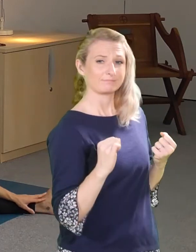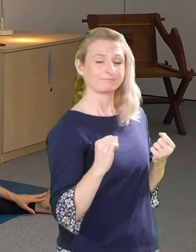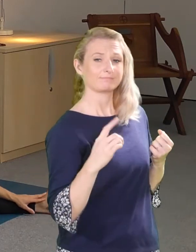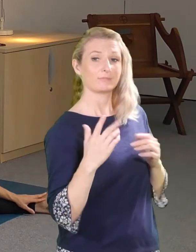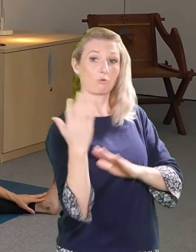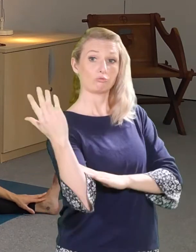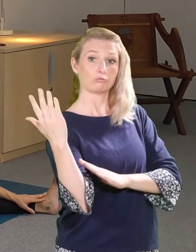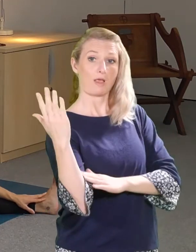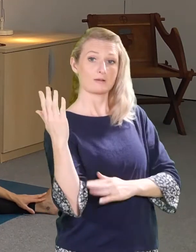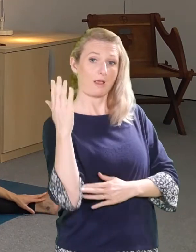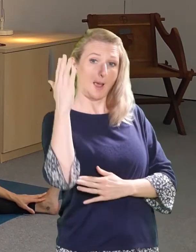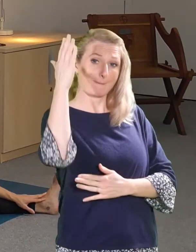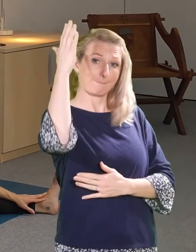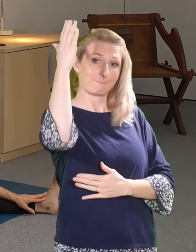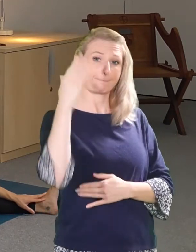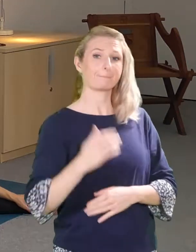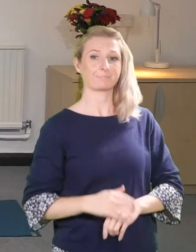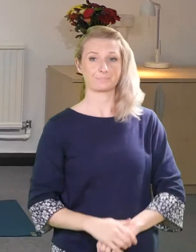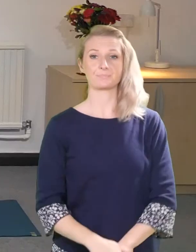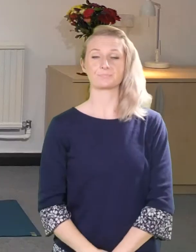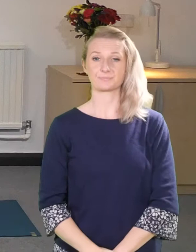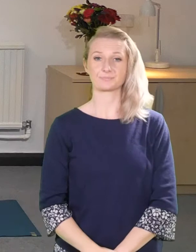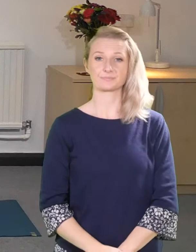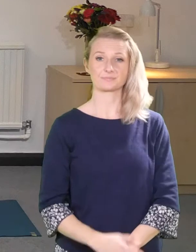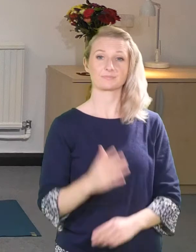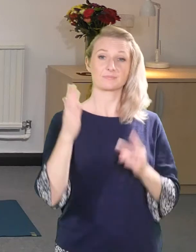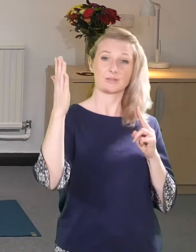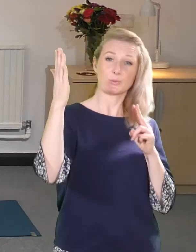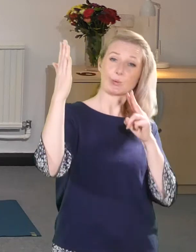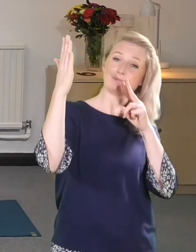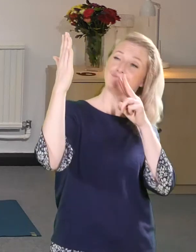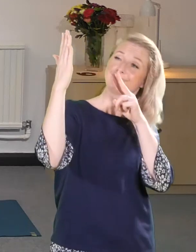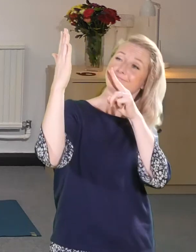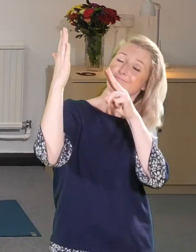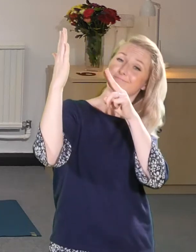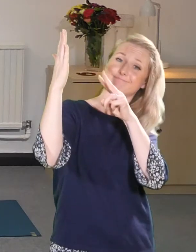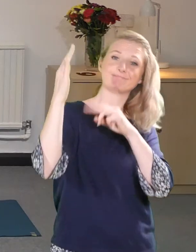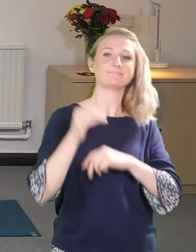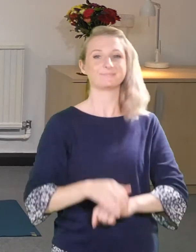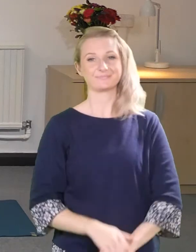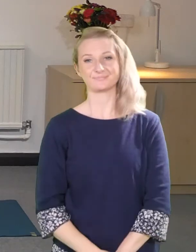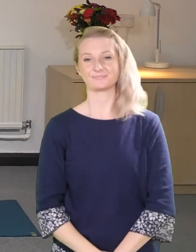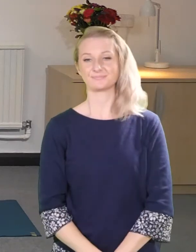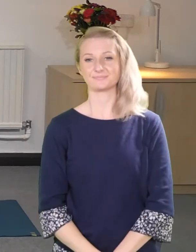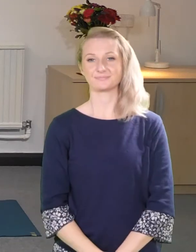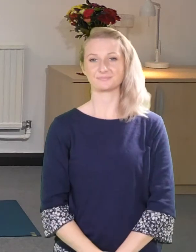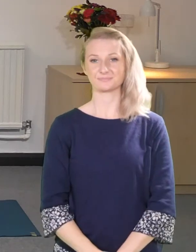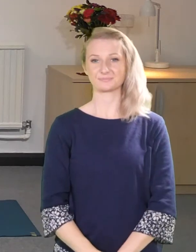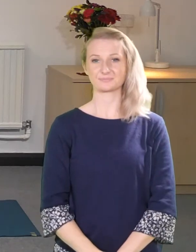right arm extends up towards the ceiling, gazing up towards the palm of your hand.